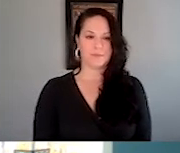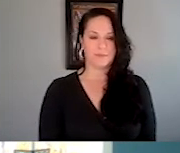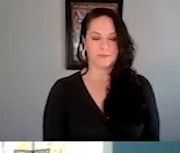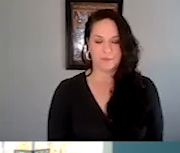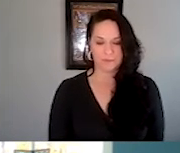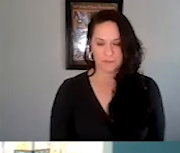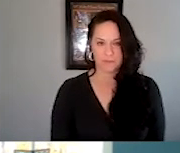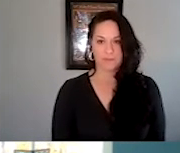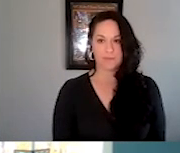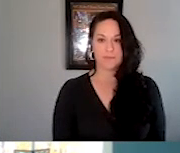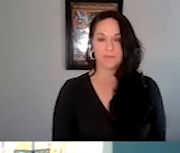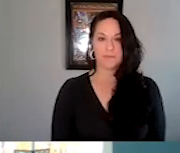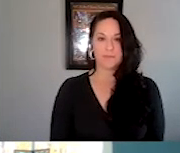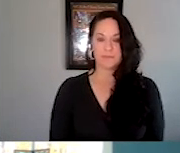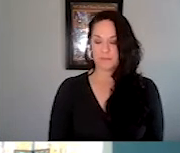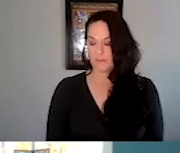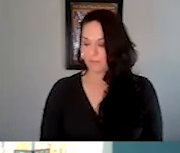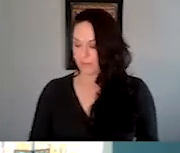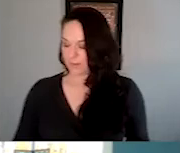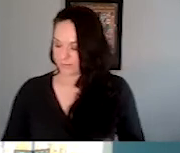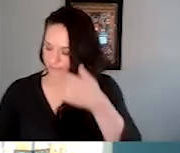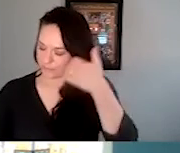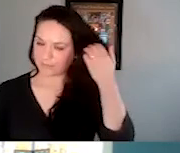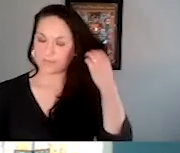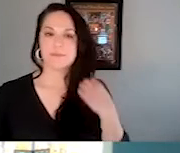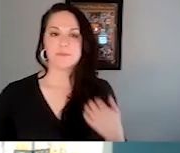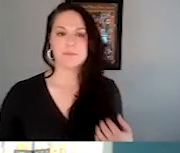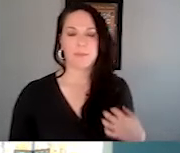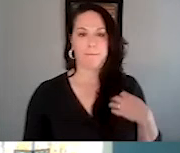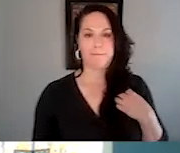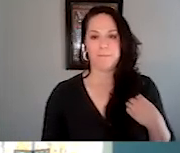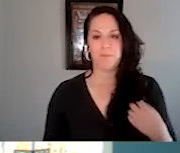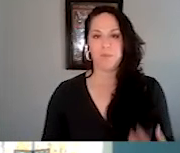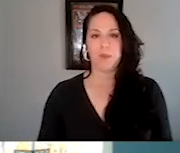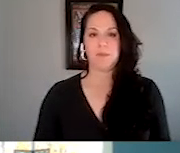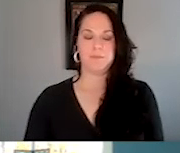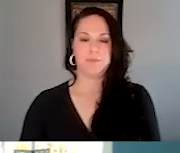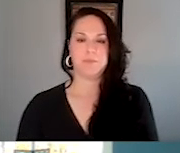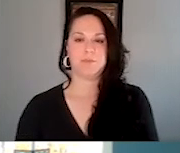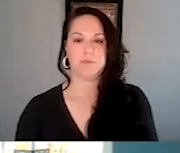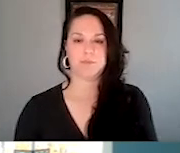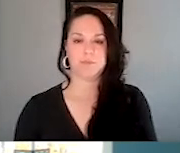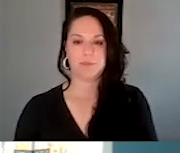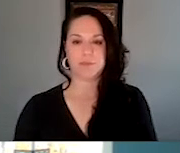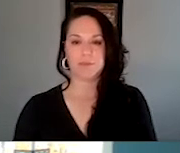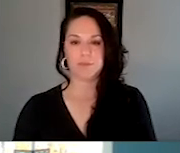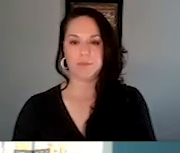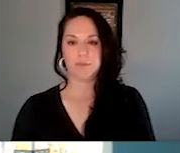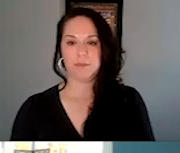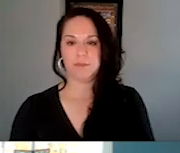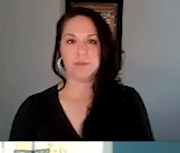this is a really interesting one. Why do we have a problem with Delta-8? Well, it's because